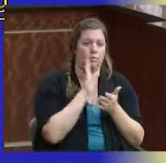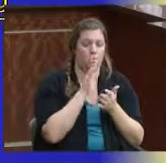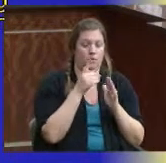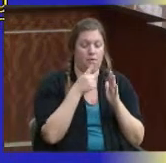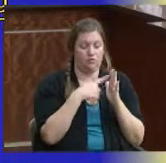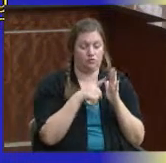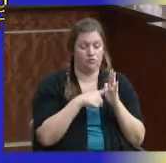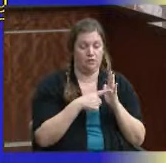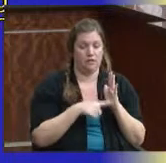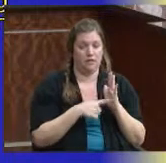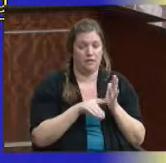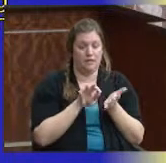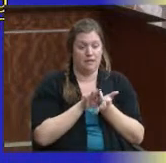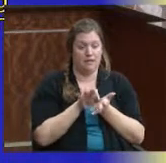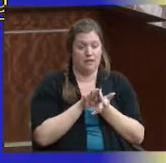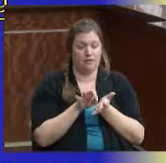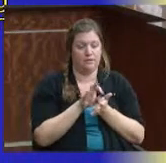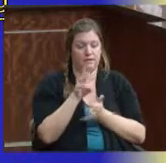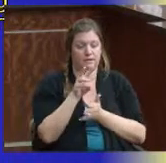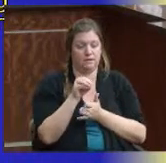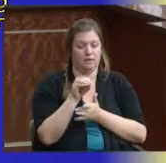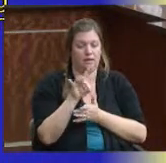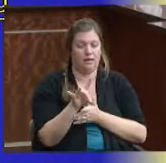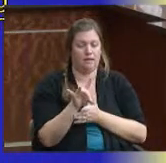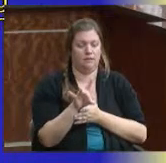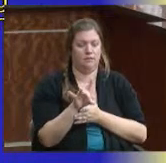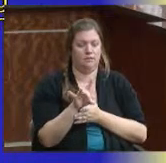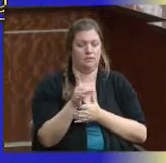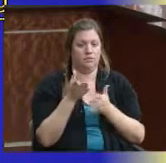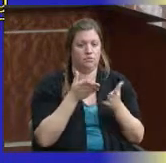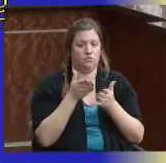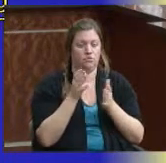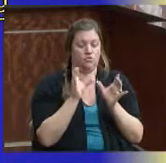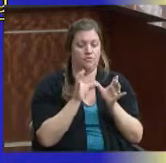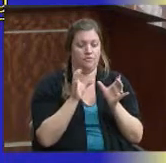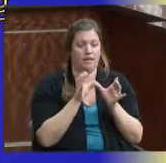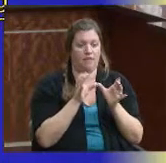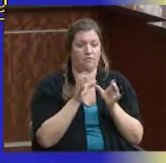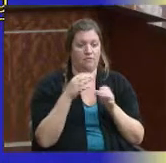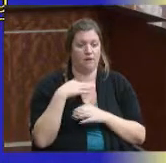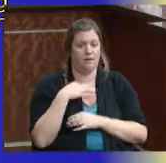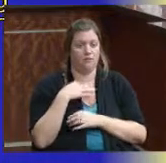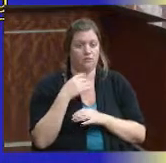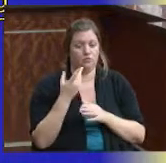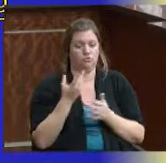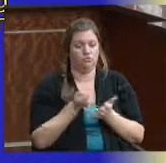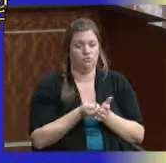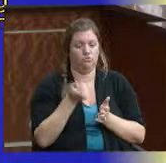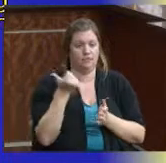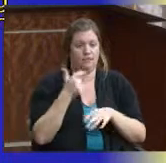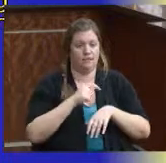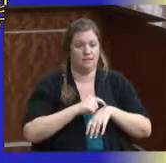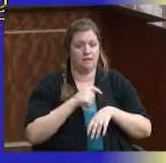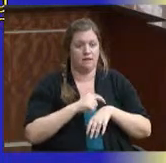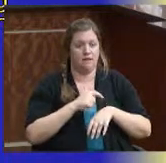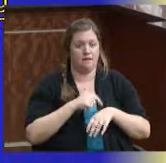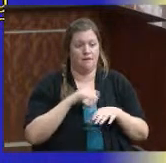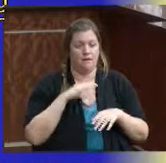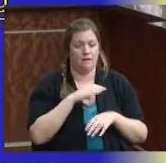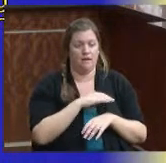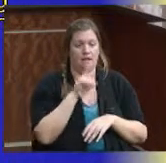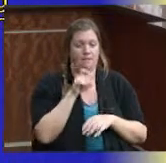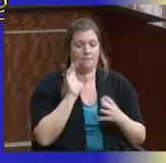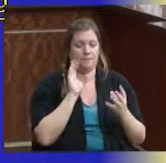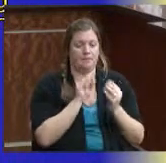tallied, Section 608, Certification of Election, to delete the time at which the council must